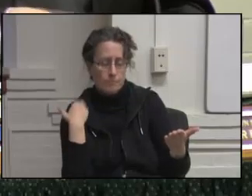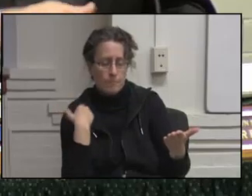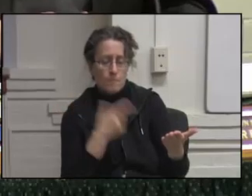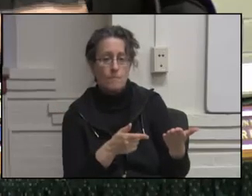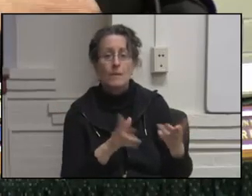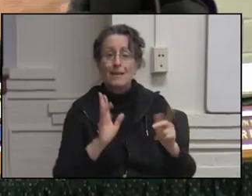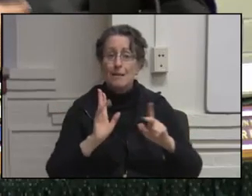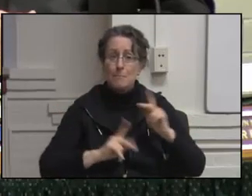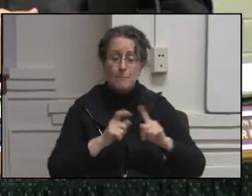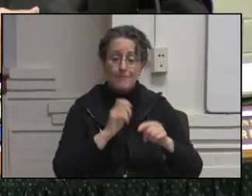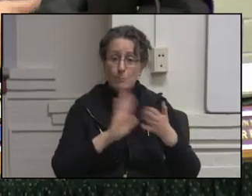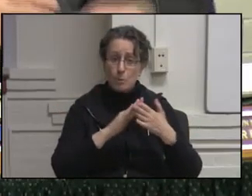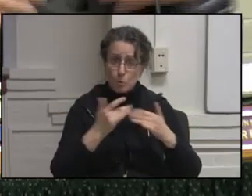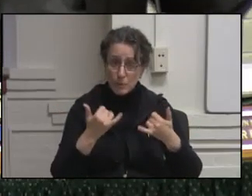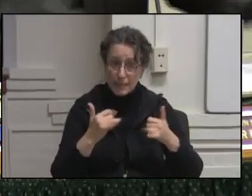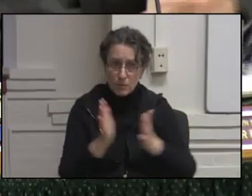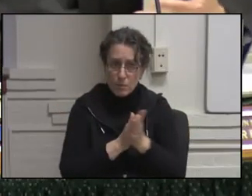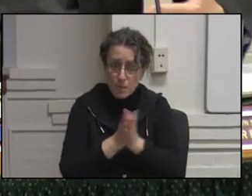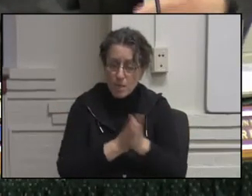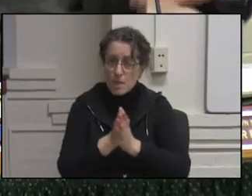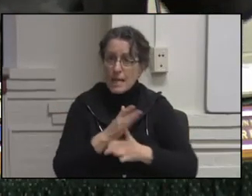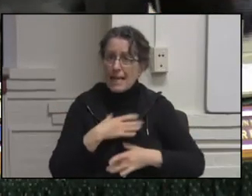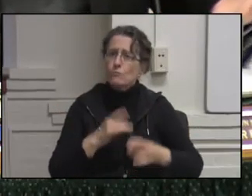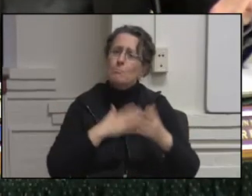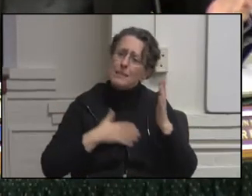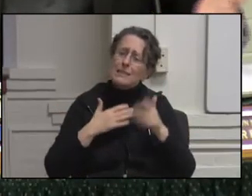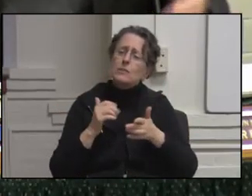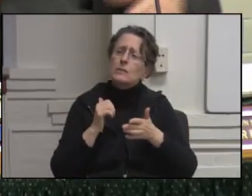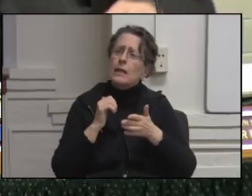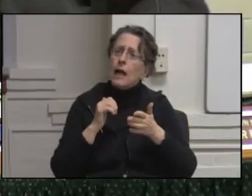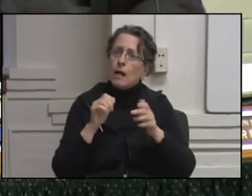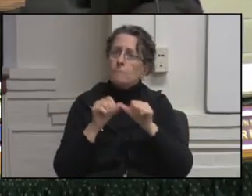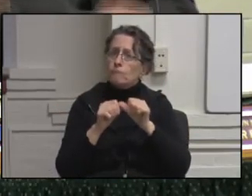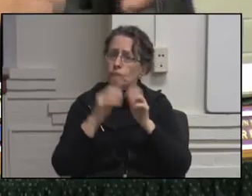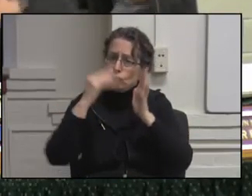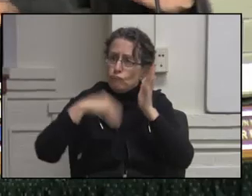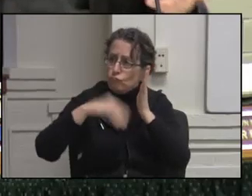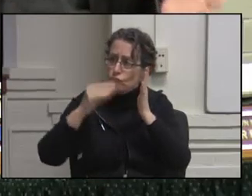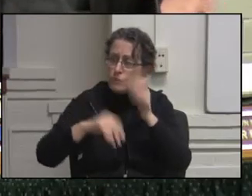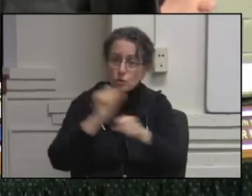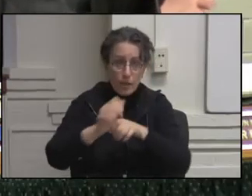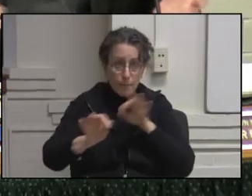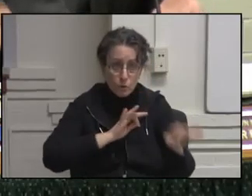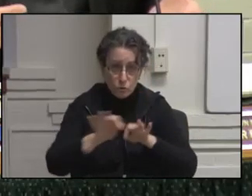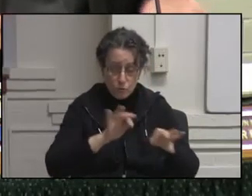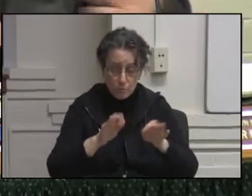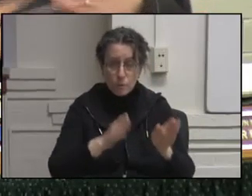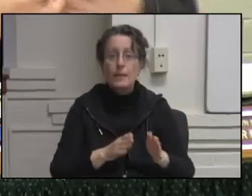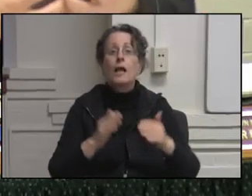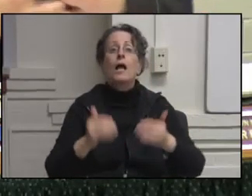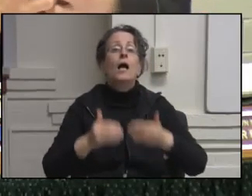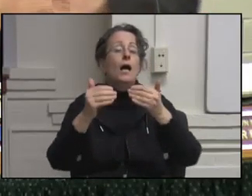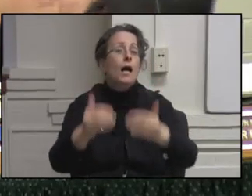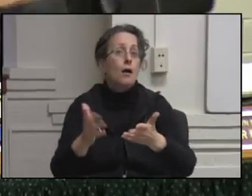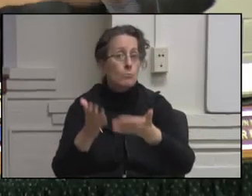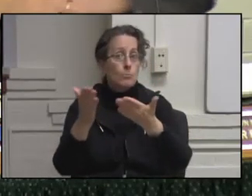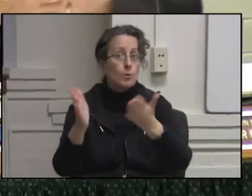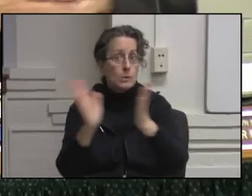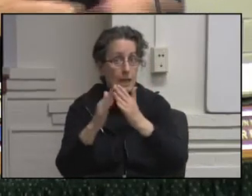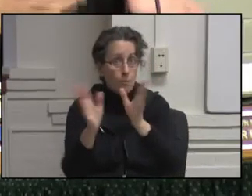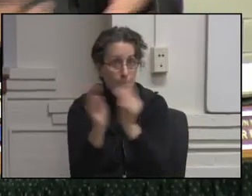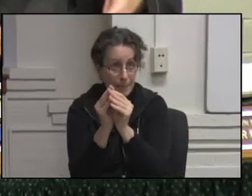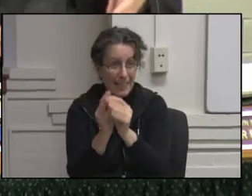in this from the community keep working on it while we've completed our budget process at town meeting, and then at about this time that I would re-engage with